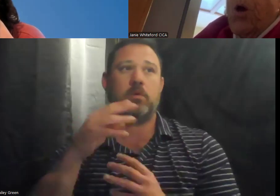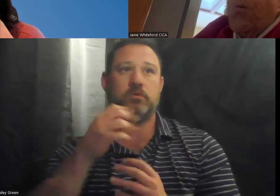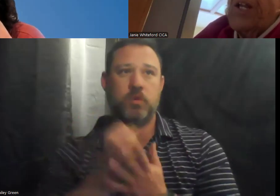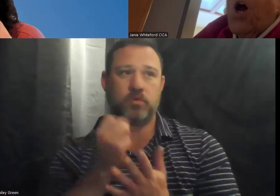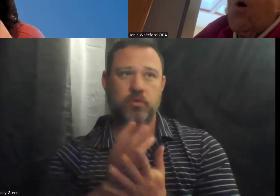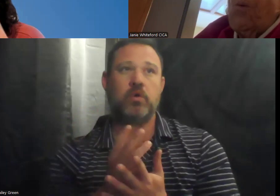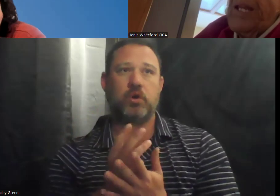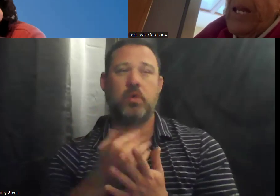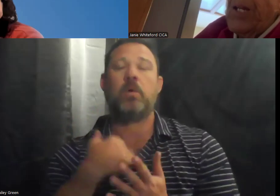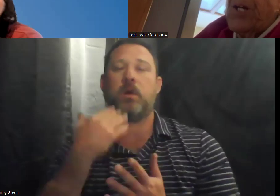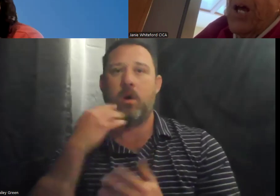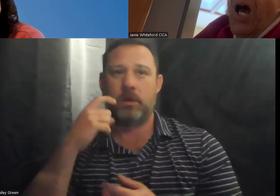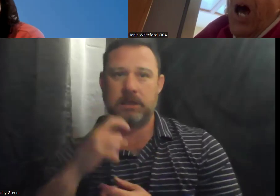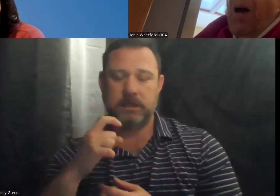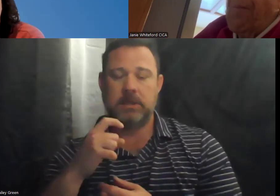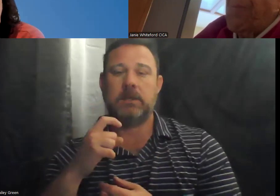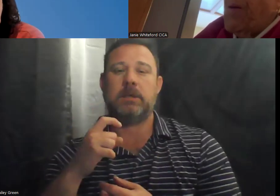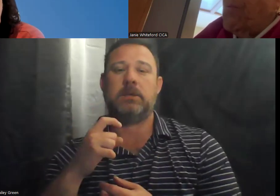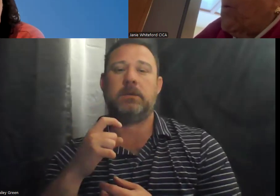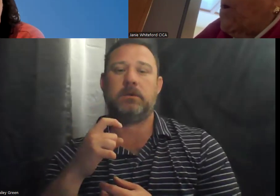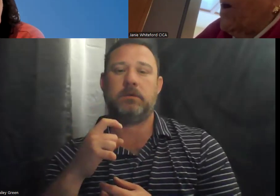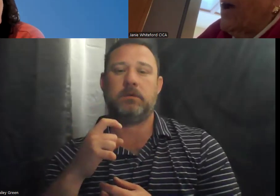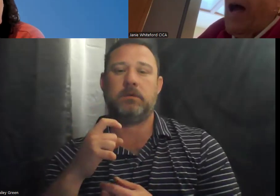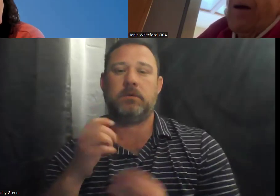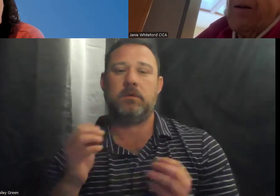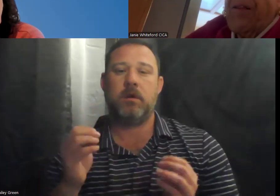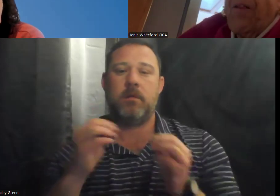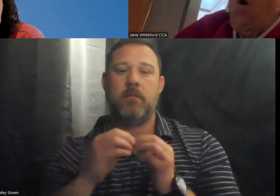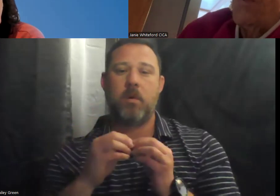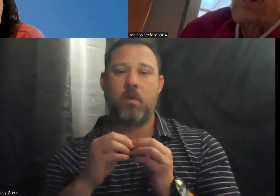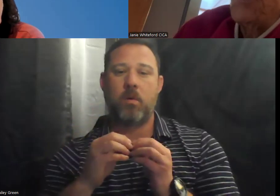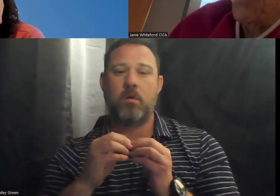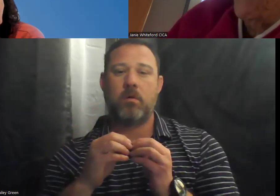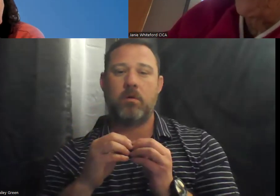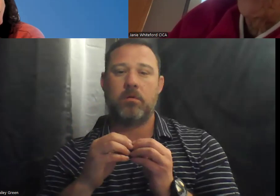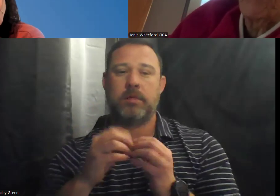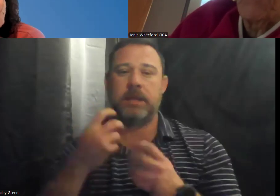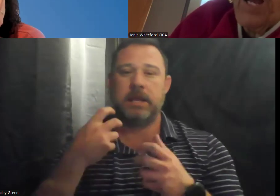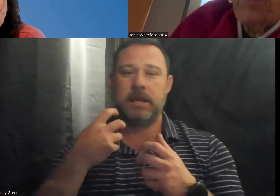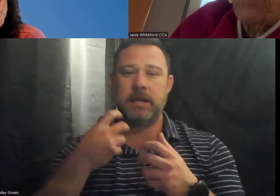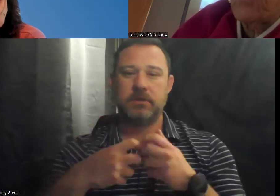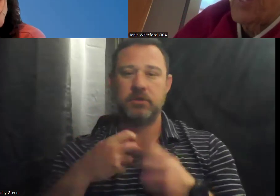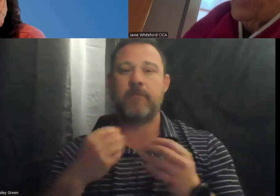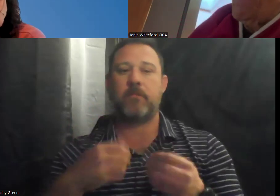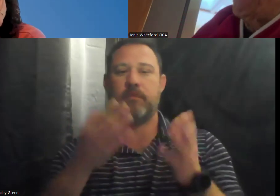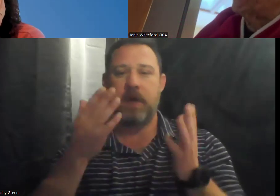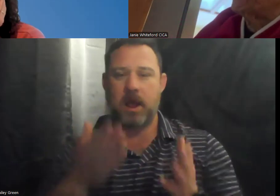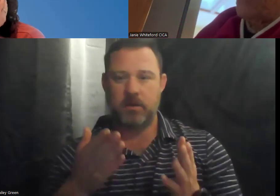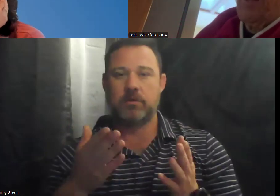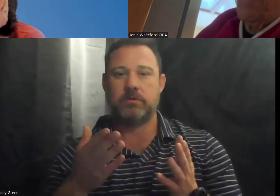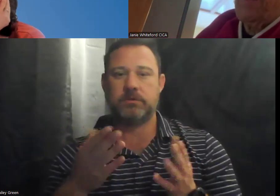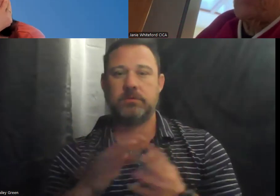workers. We know we need more, the whole issue of providers